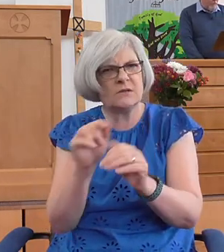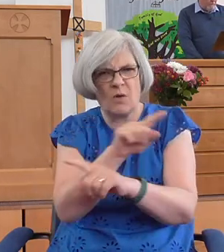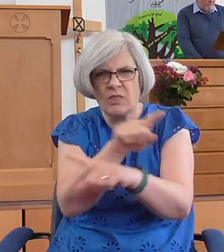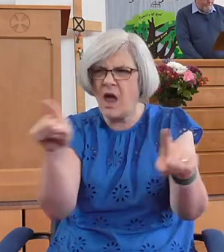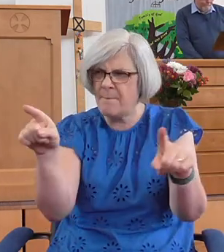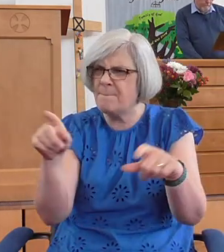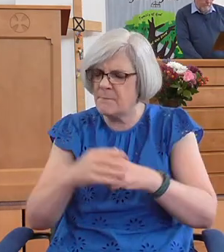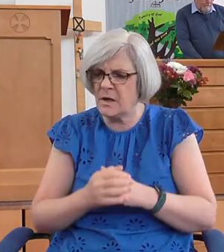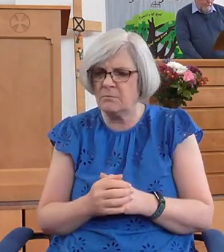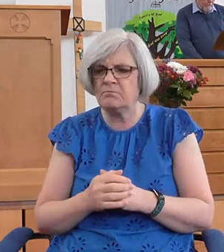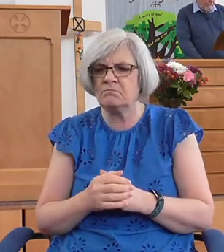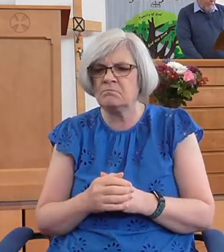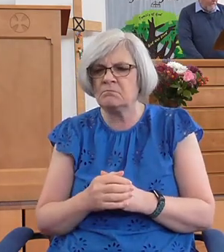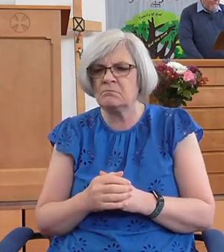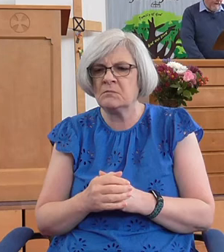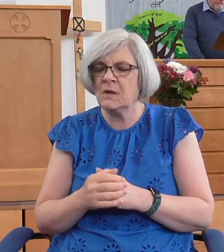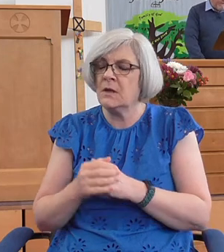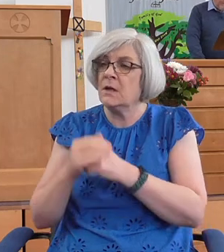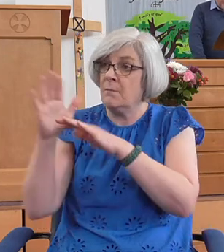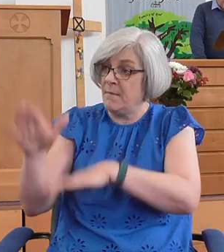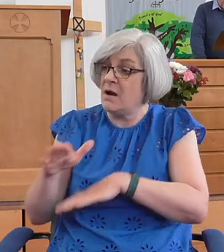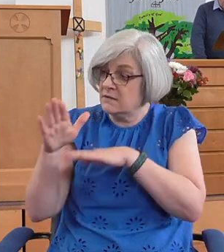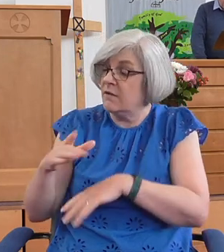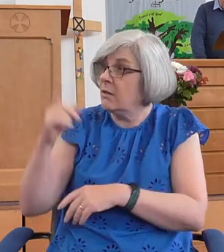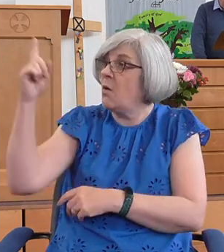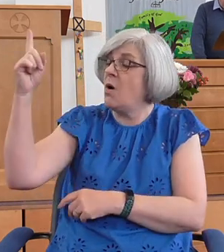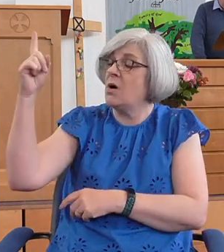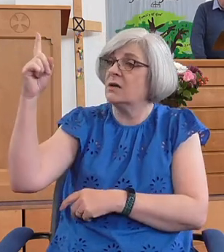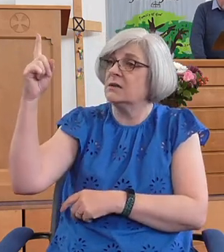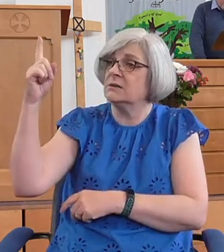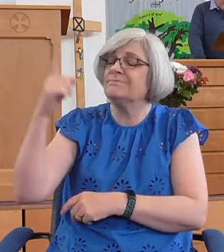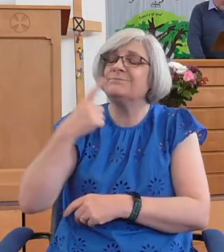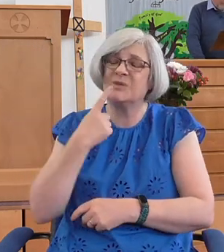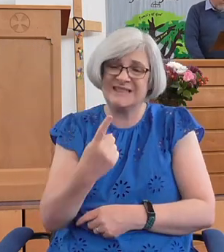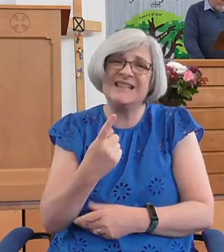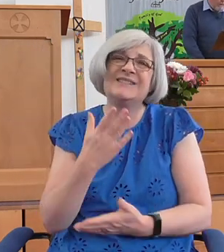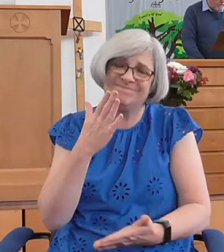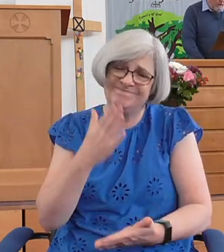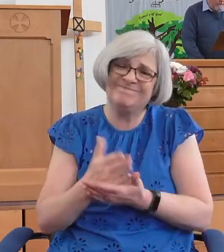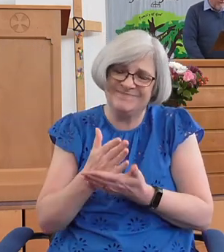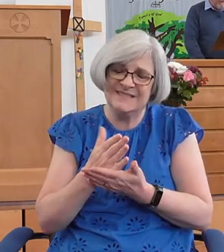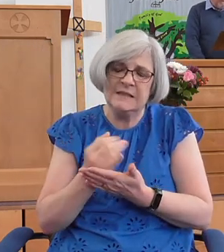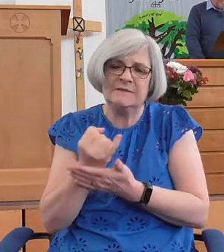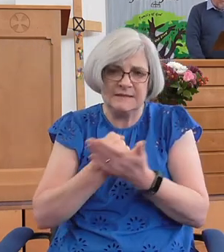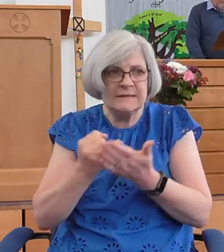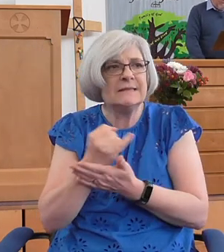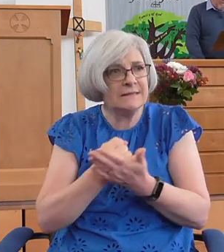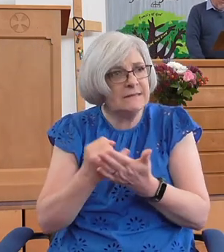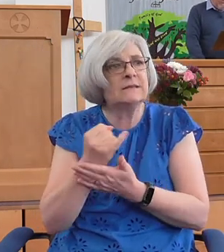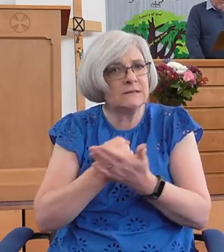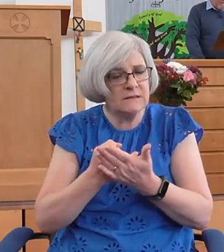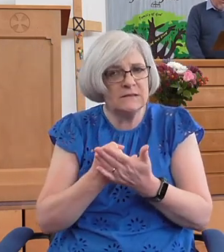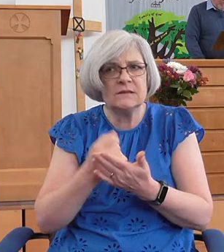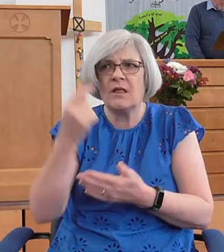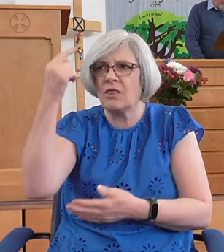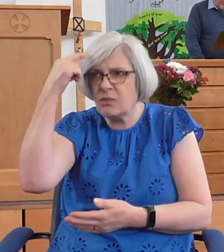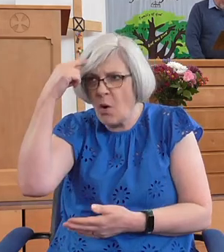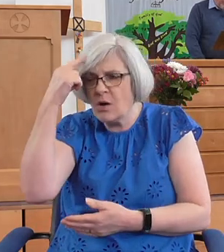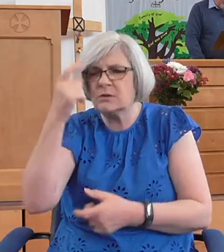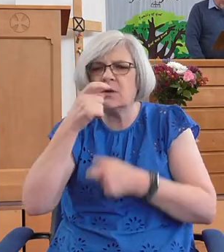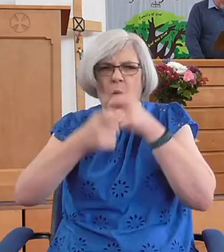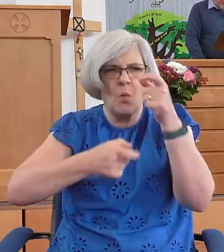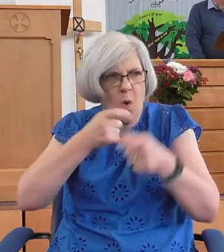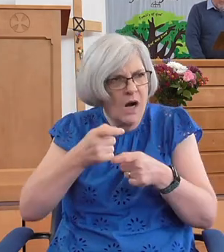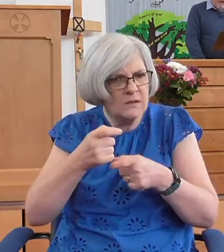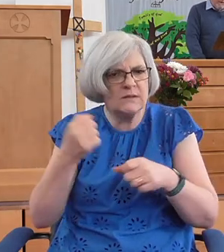Merciful God, we confess that we have sinned against you in thought, word, and deed, by what we have